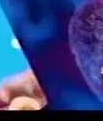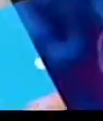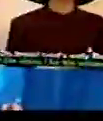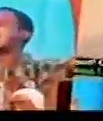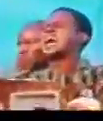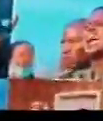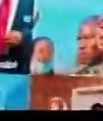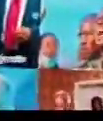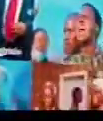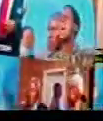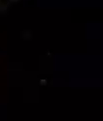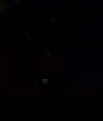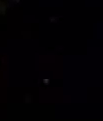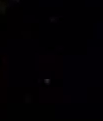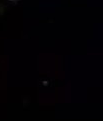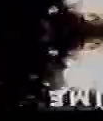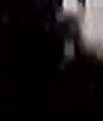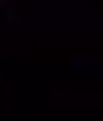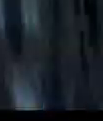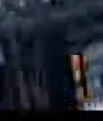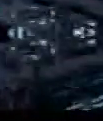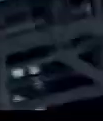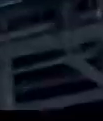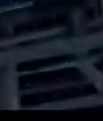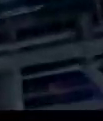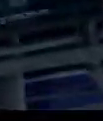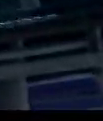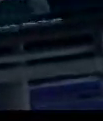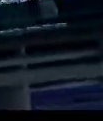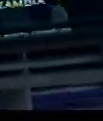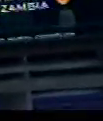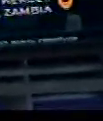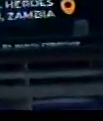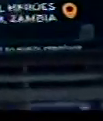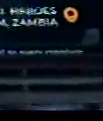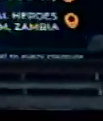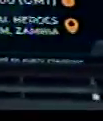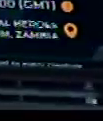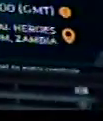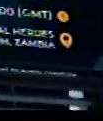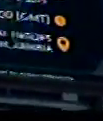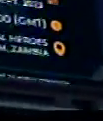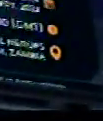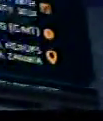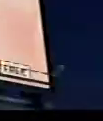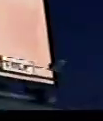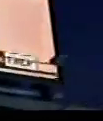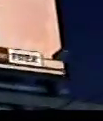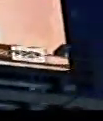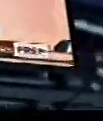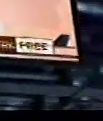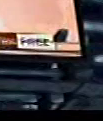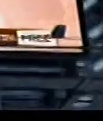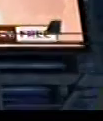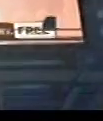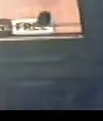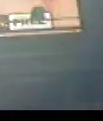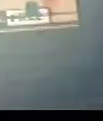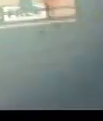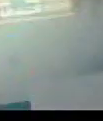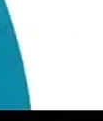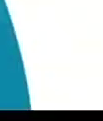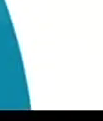the Lord. And the miracle of mercy is coming to you tonight in Jesus'